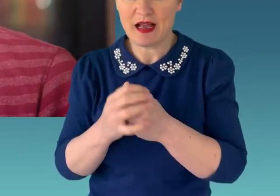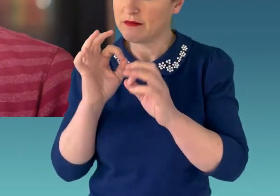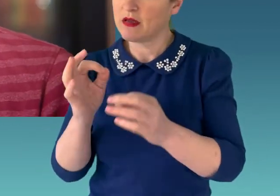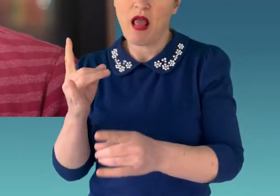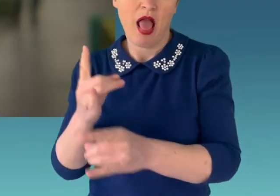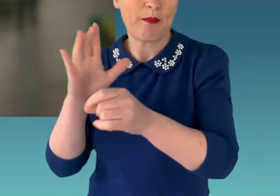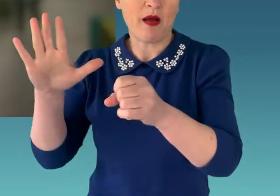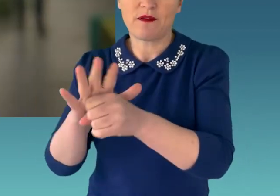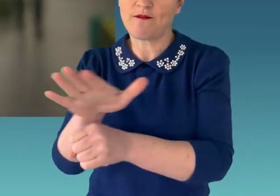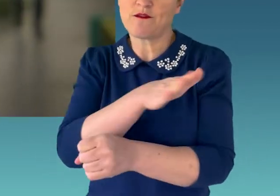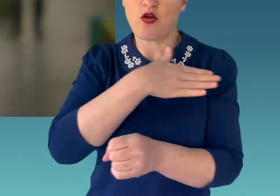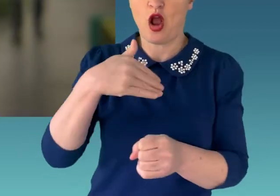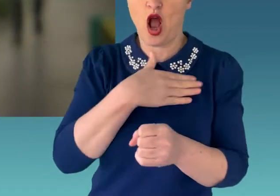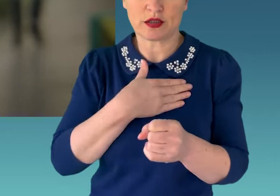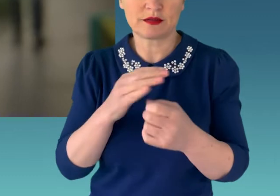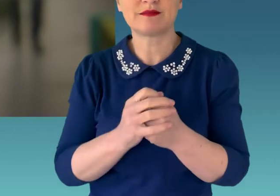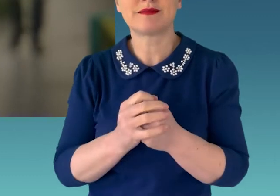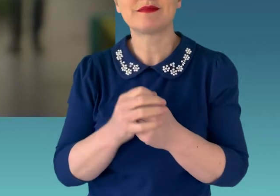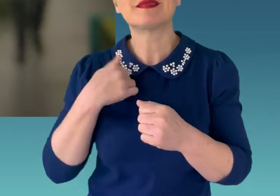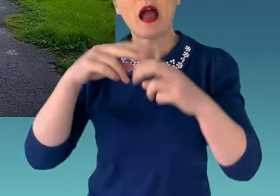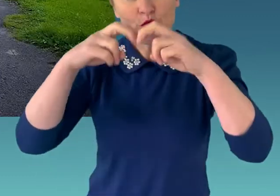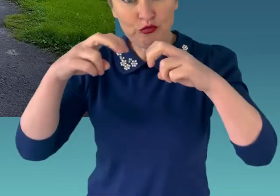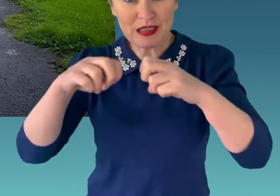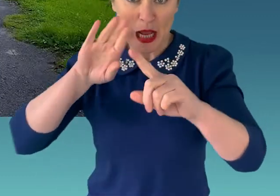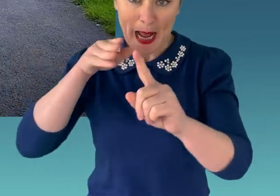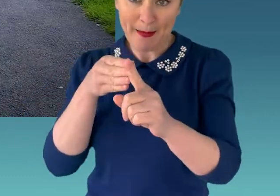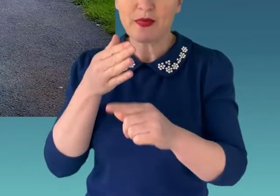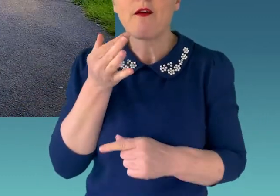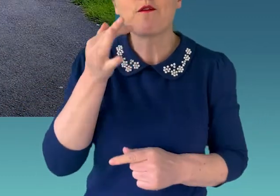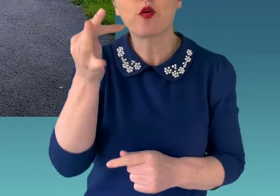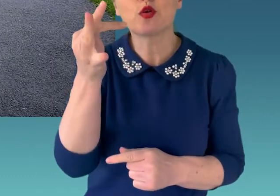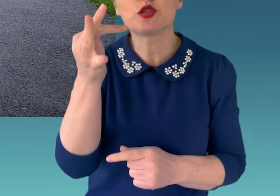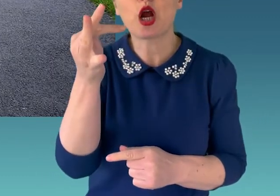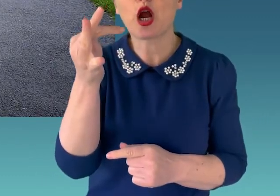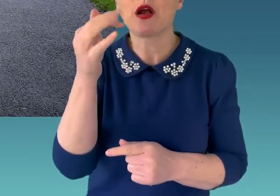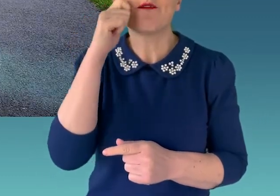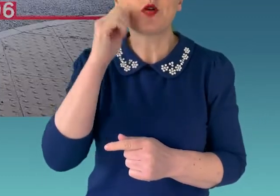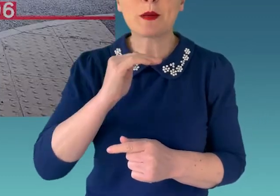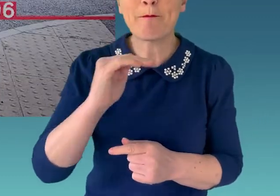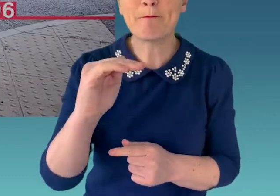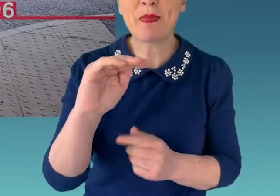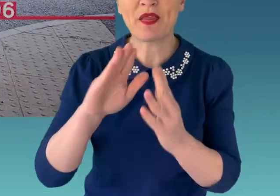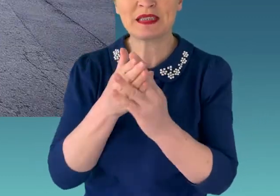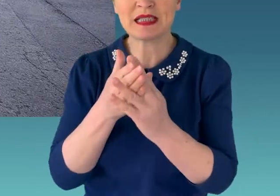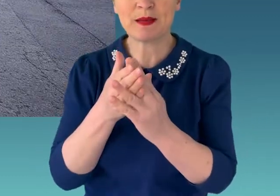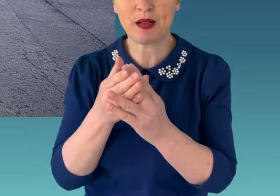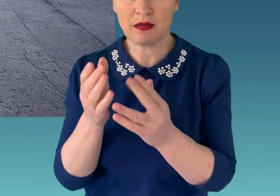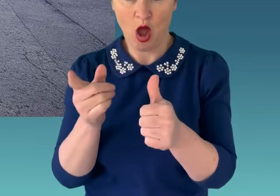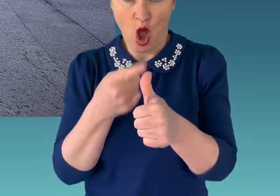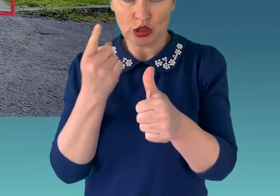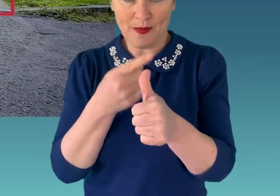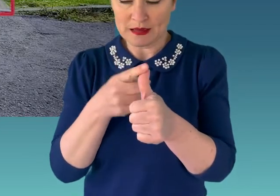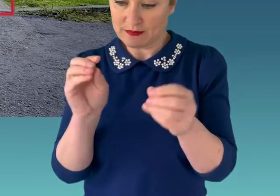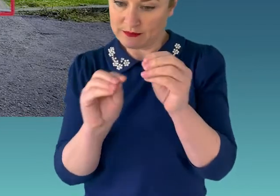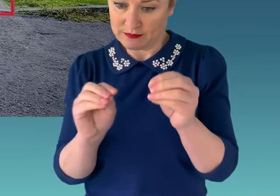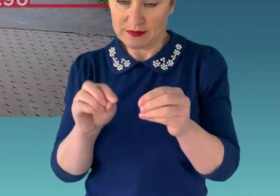us. The aim of this research is that in the future, annotation of footpath accessibility can be done automatically, not just here in